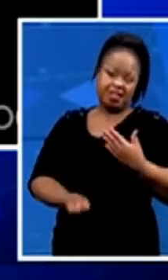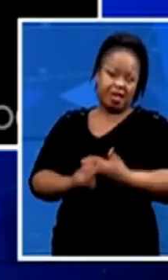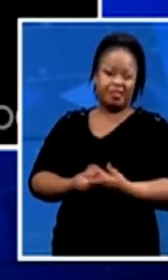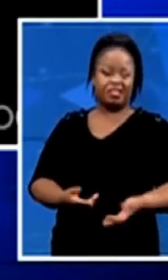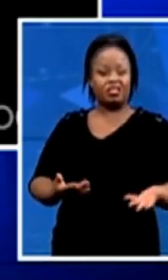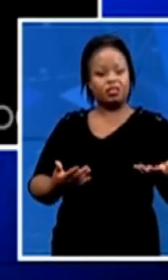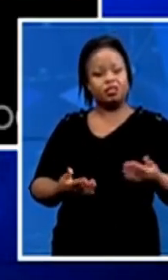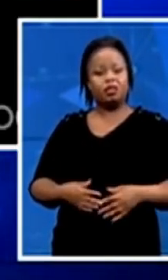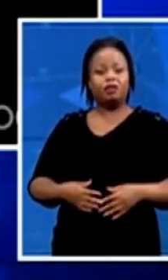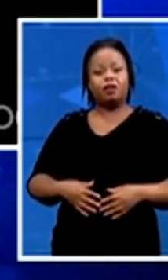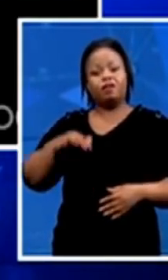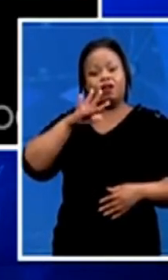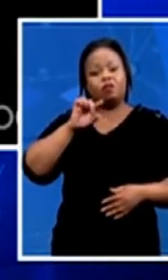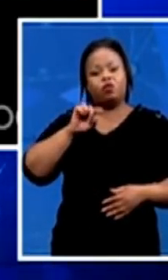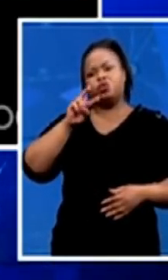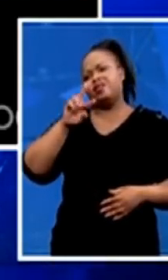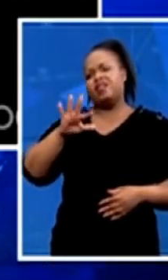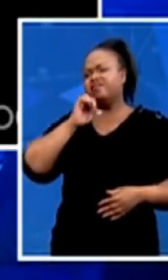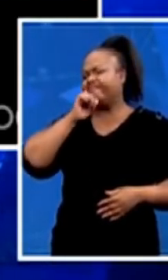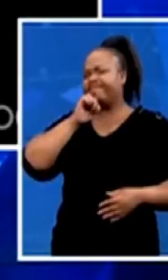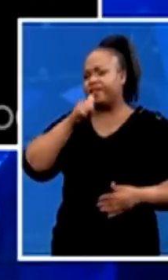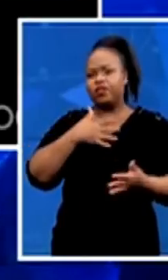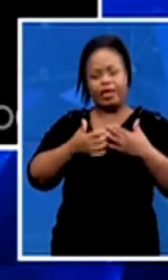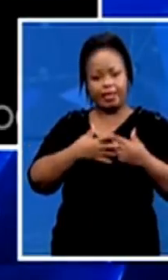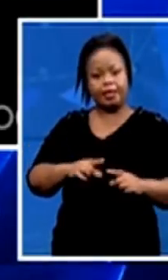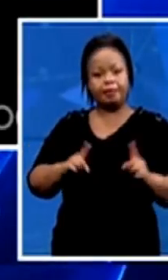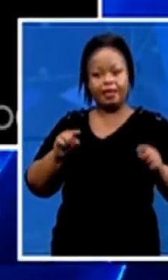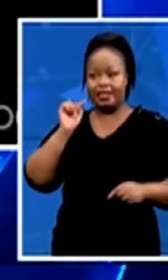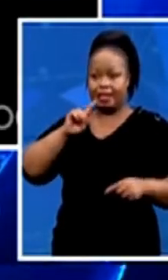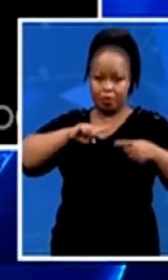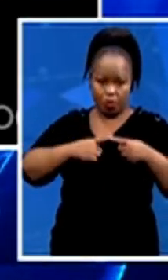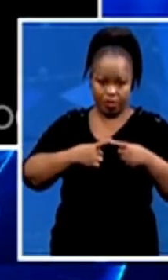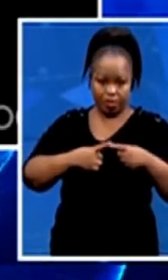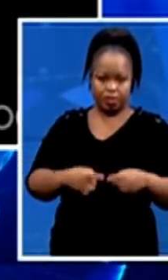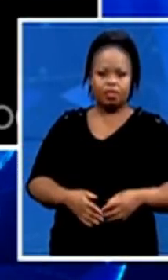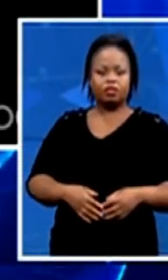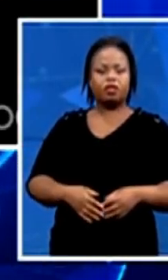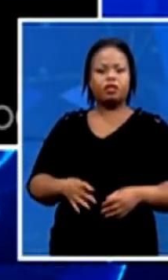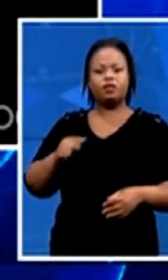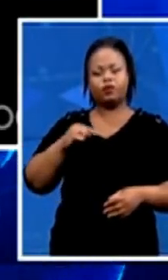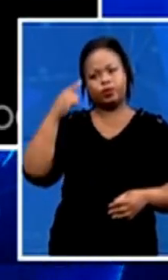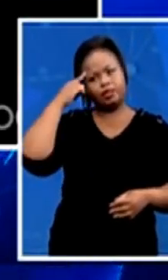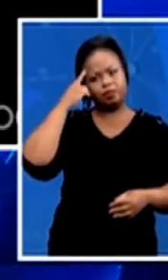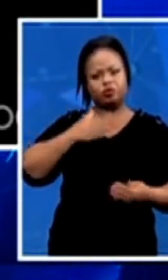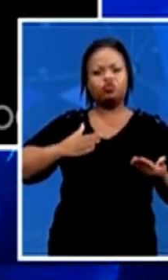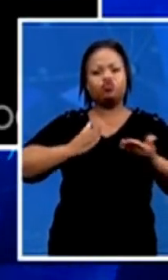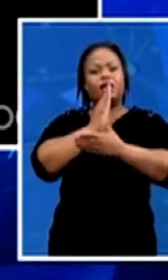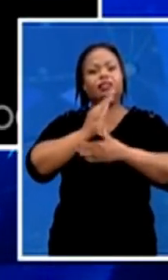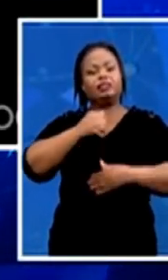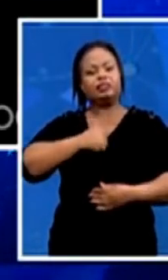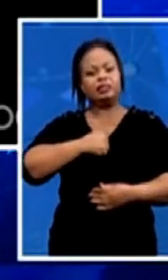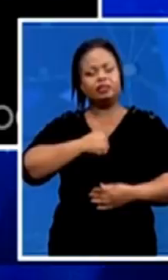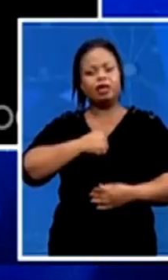matter. But at that point, when you perceive that your rights have been infringed, you have a right to seek a